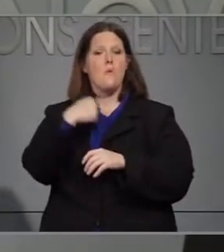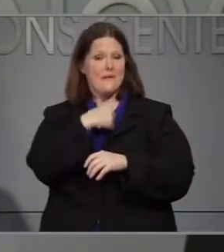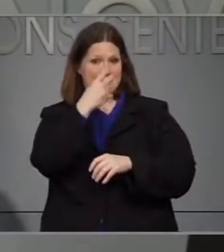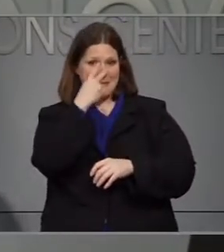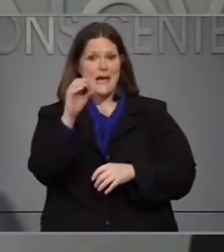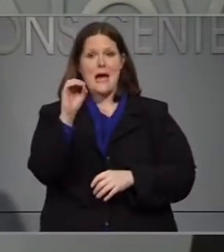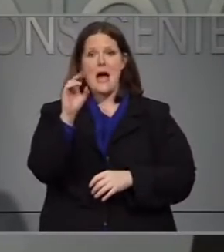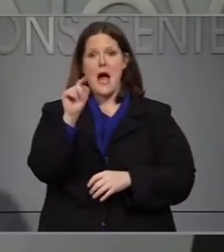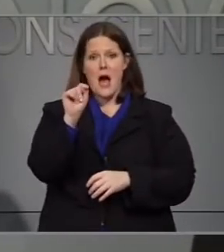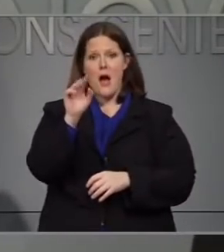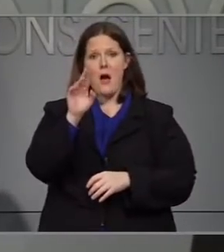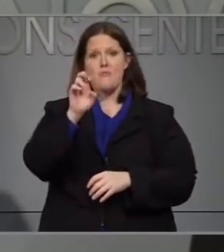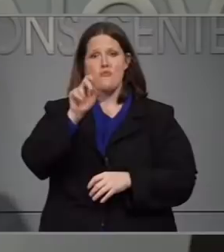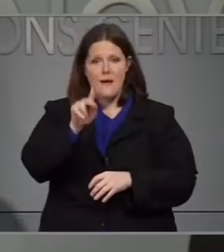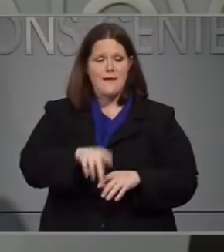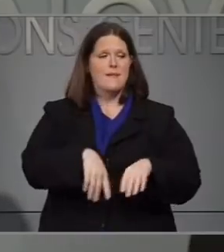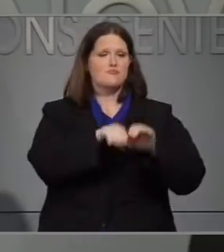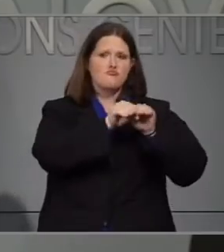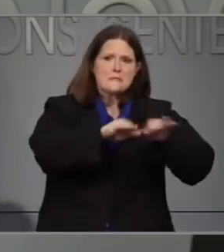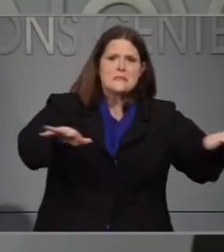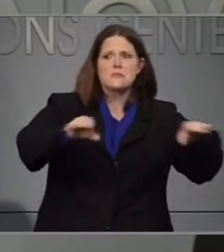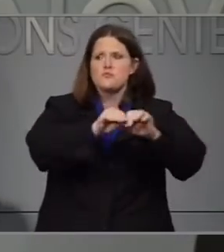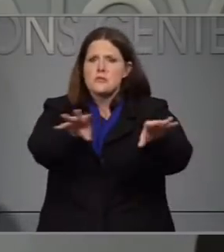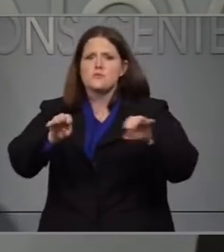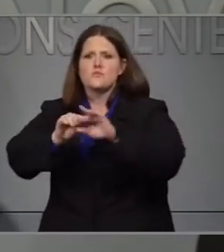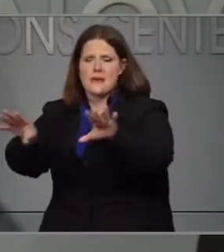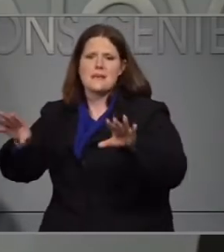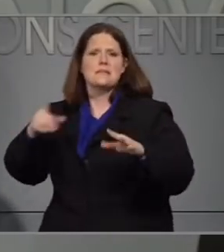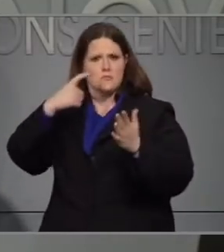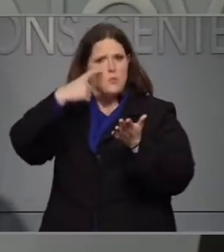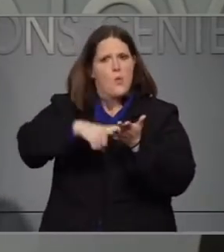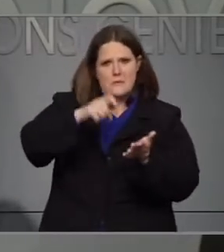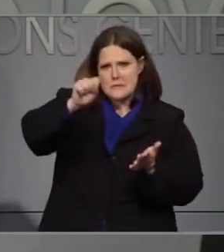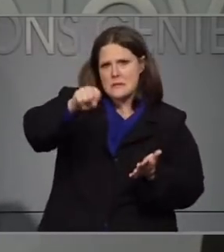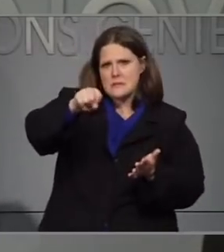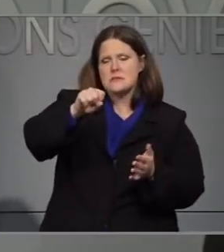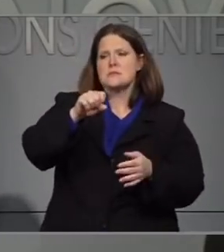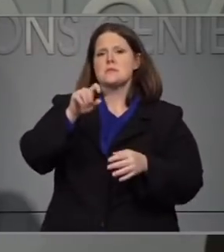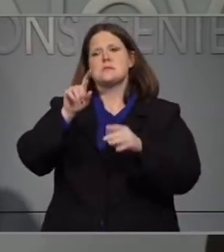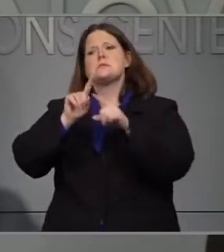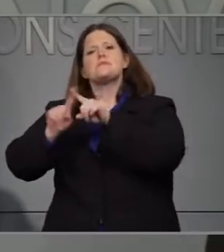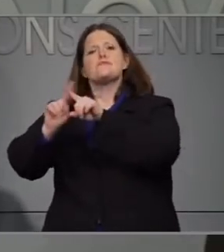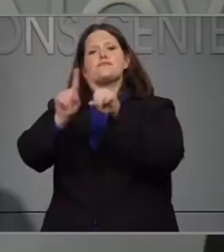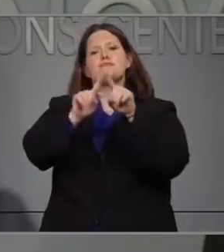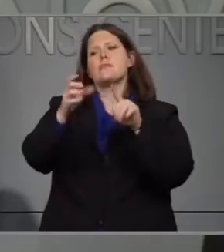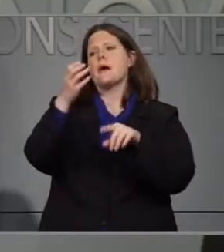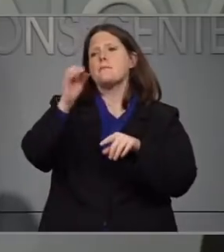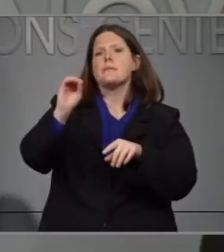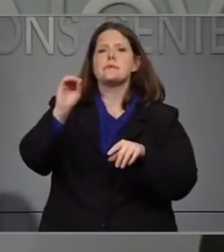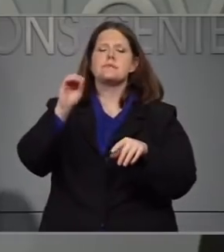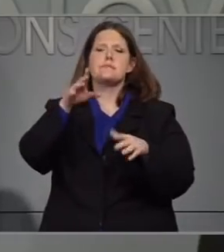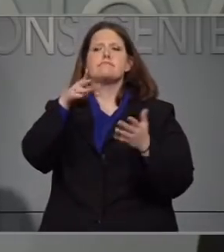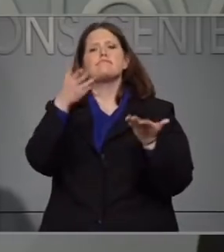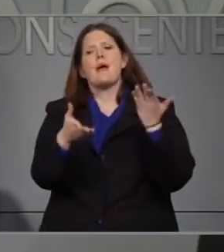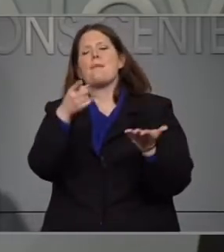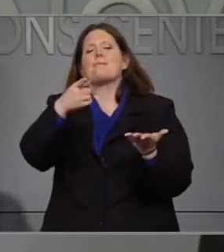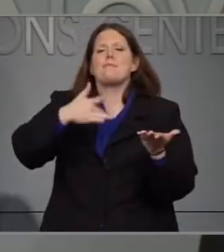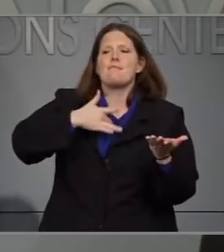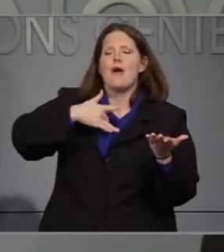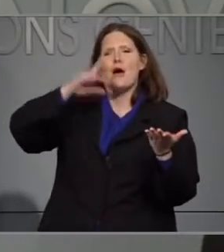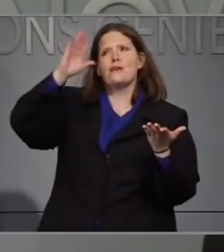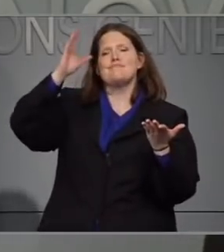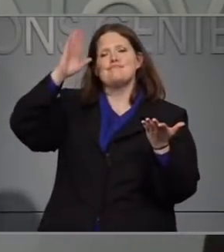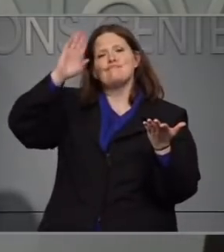outbreaks and transmission of virus, as you can imagine, in industries that are where